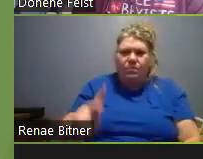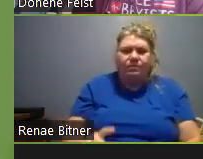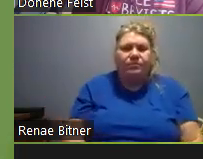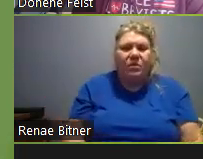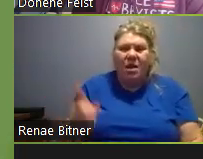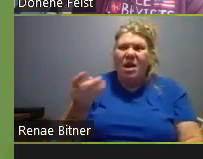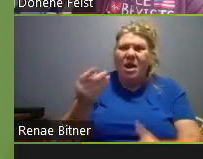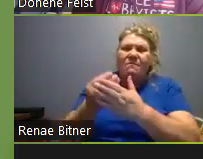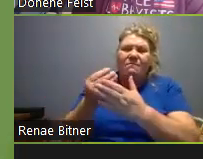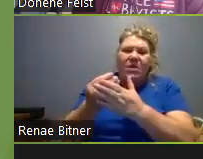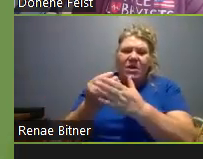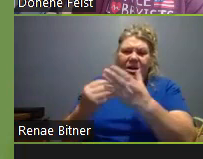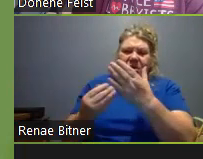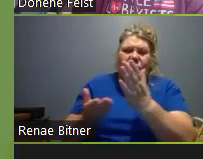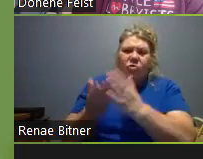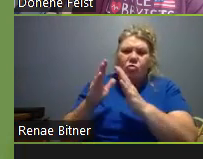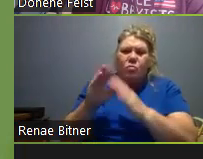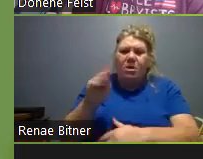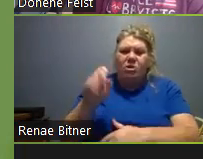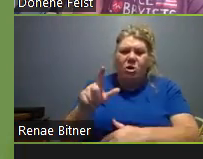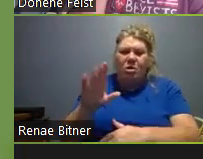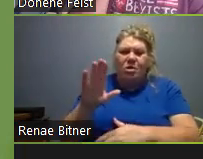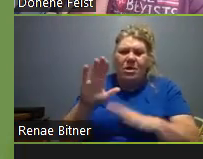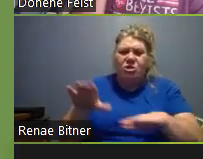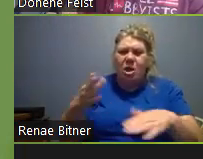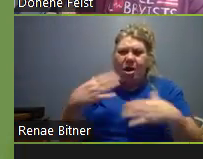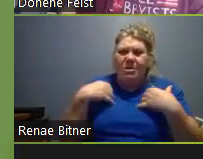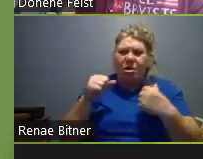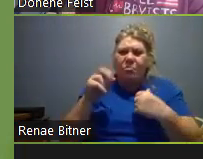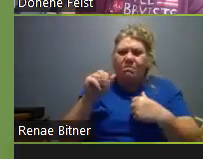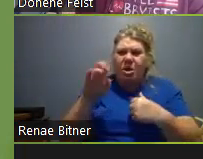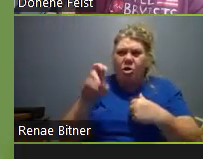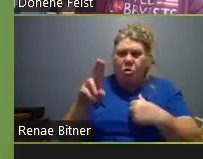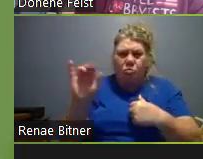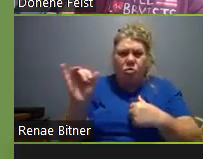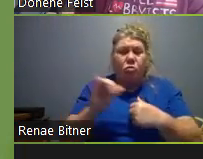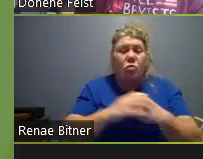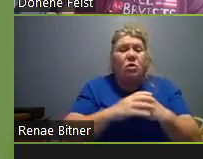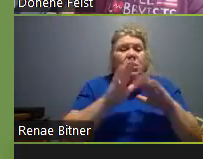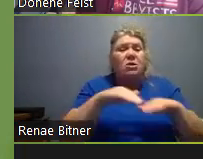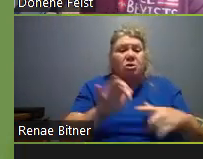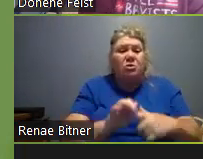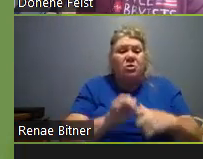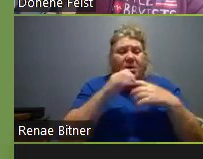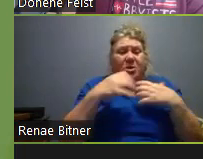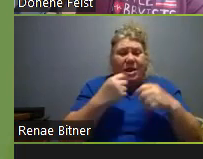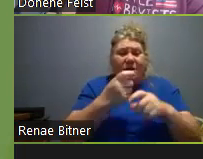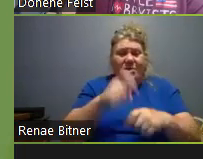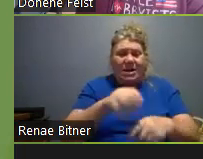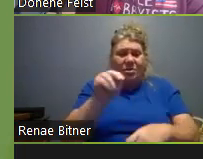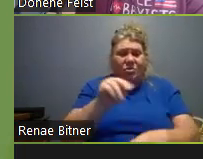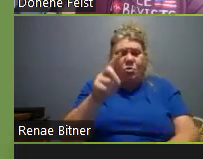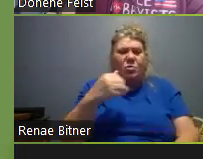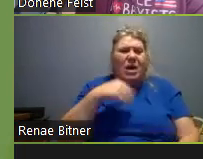funded through the Maternal and Child Health Bureau as well. So children and youth with special health care needs in North Dakota, there is